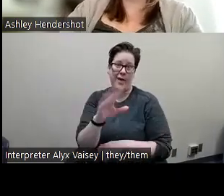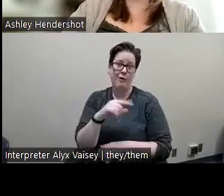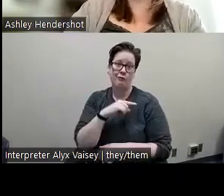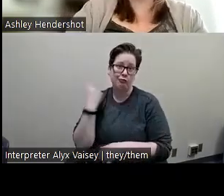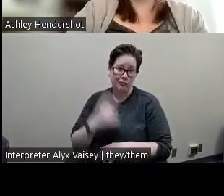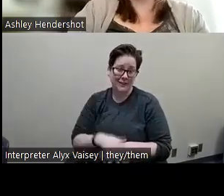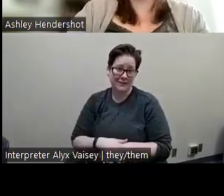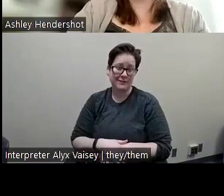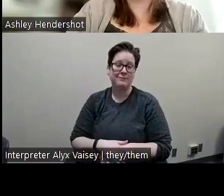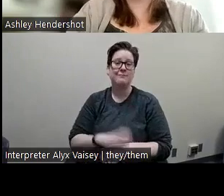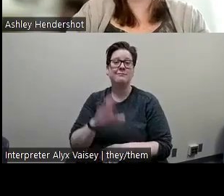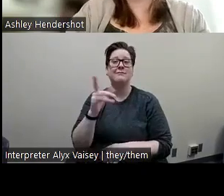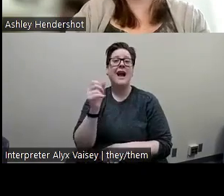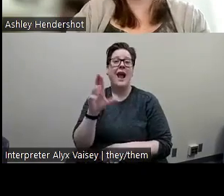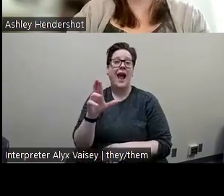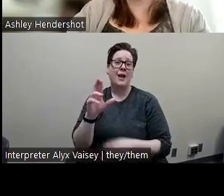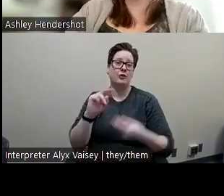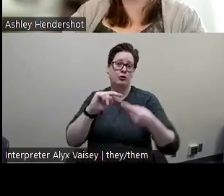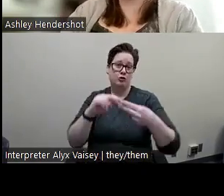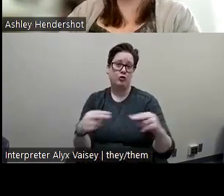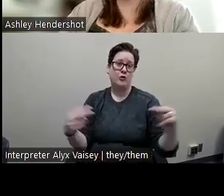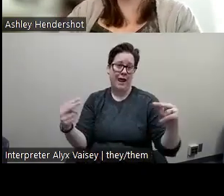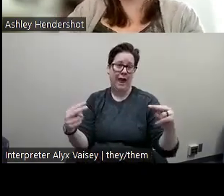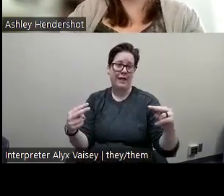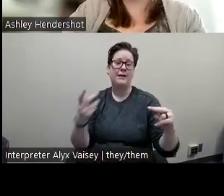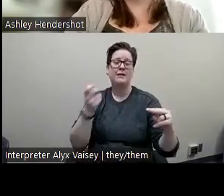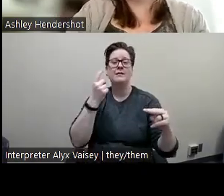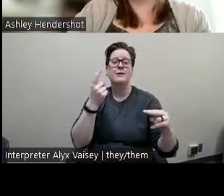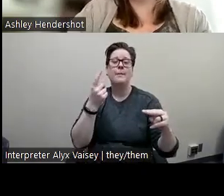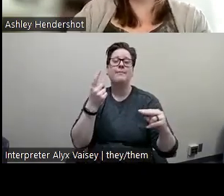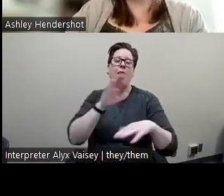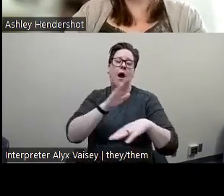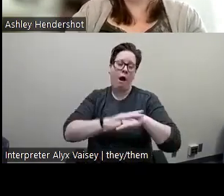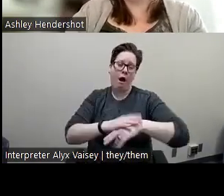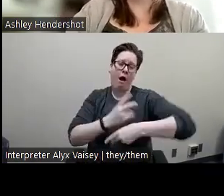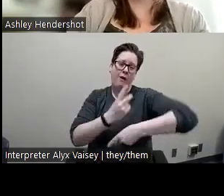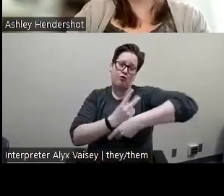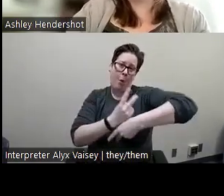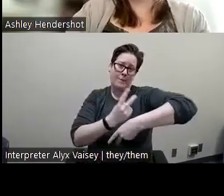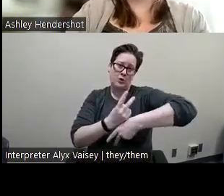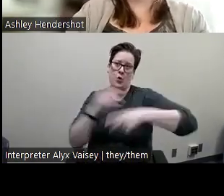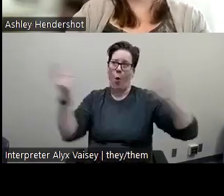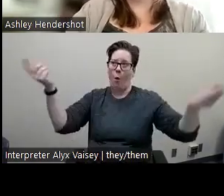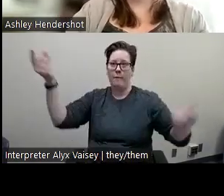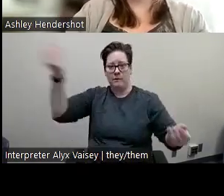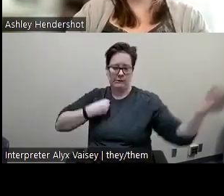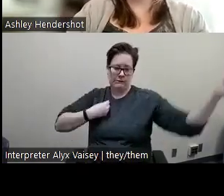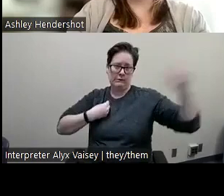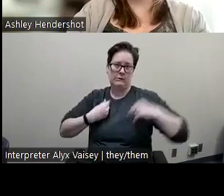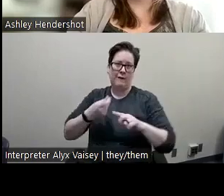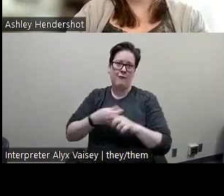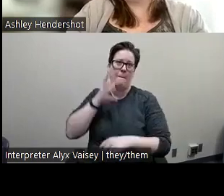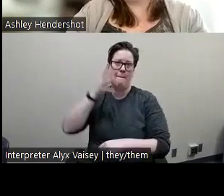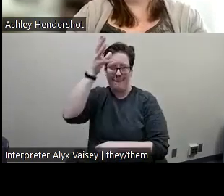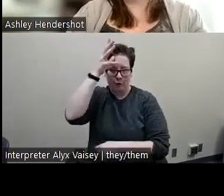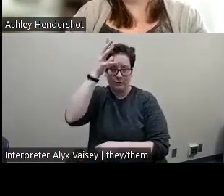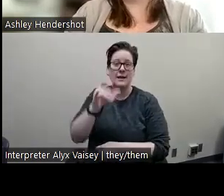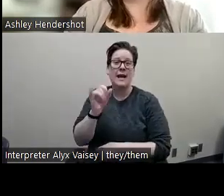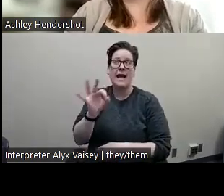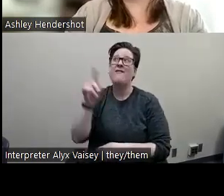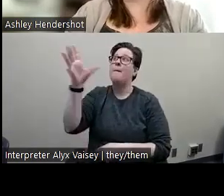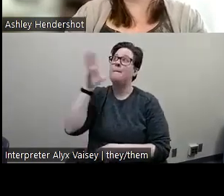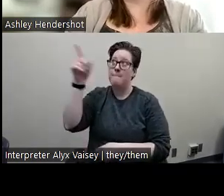So cancer genetics, these are autosomal dominant inherited genes. So if your parent is found to